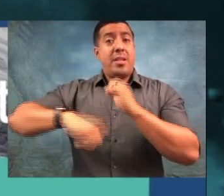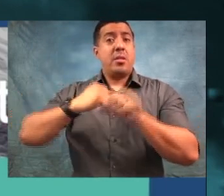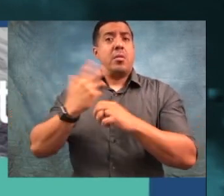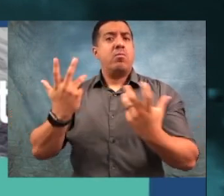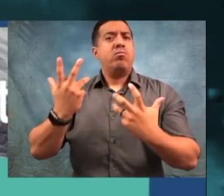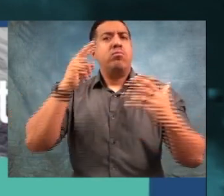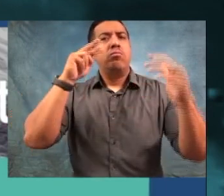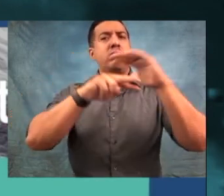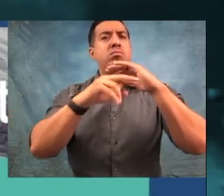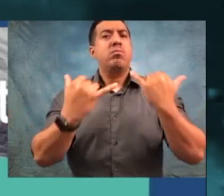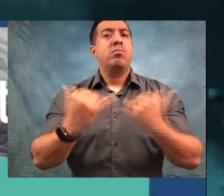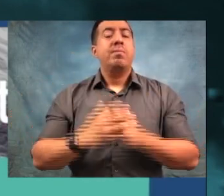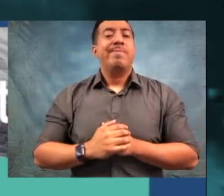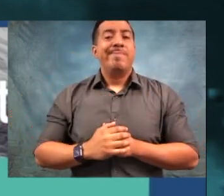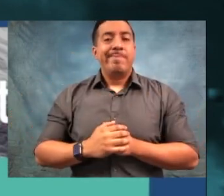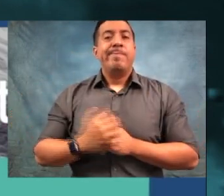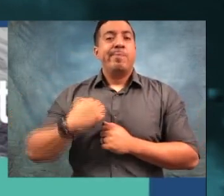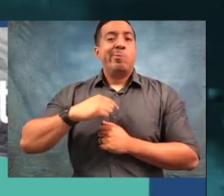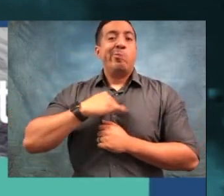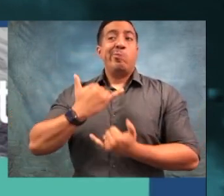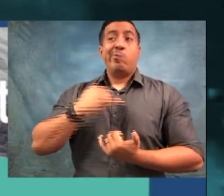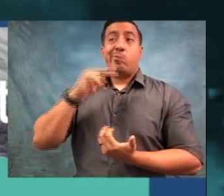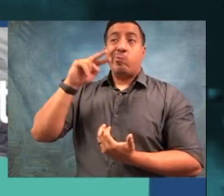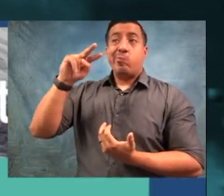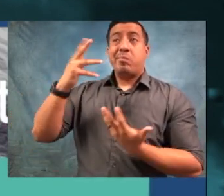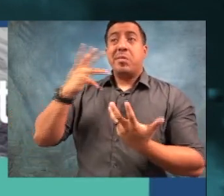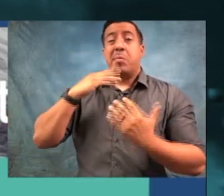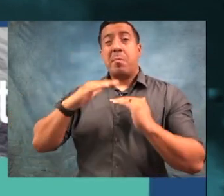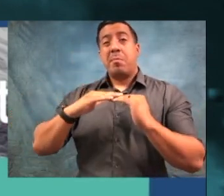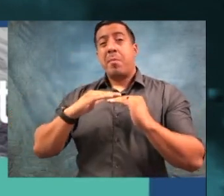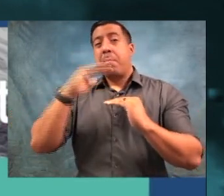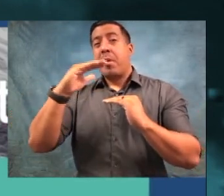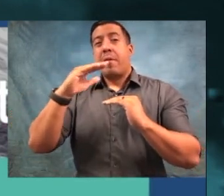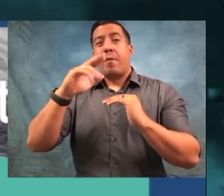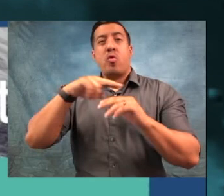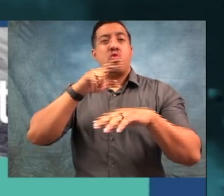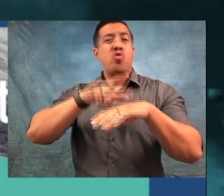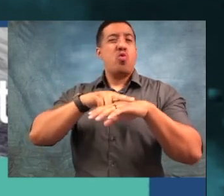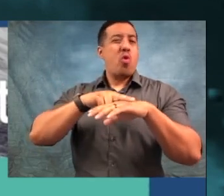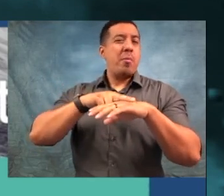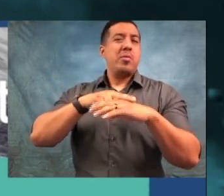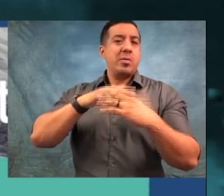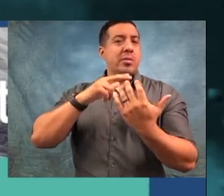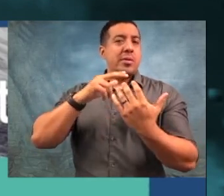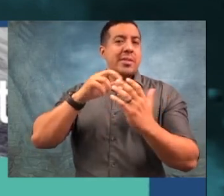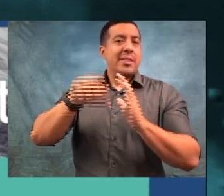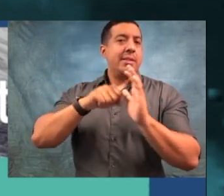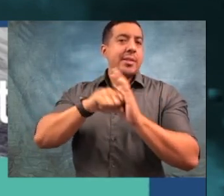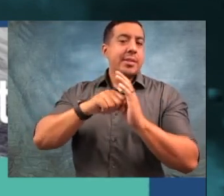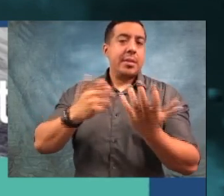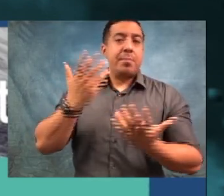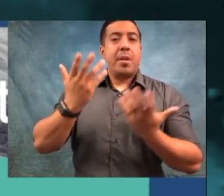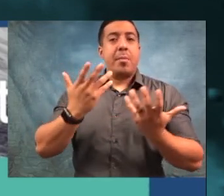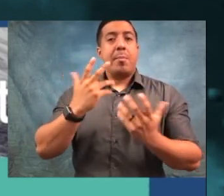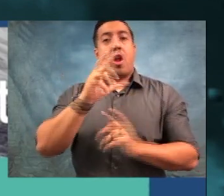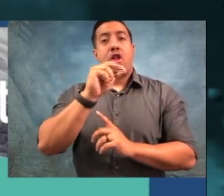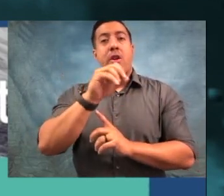What is the forecast for this year? We're looking at most likely an above normal